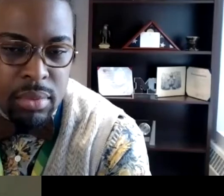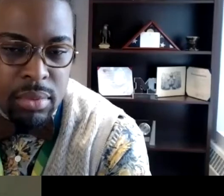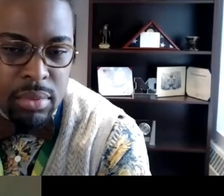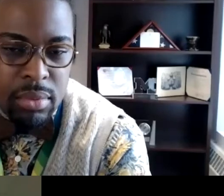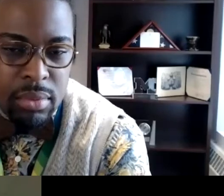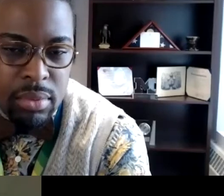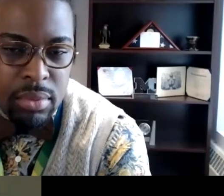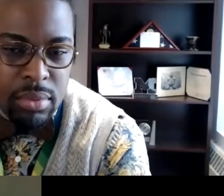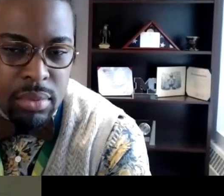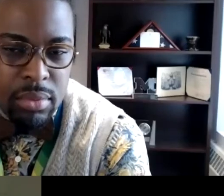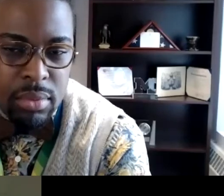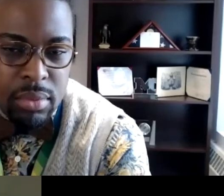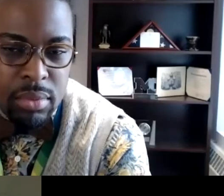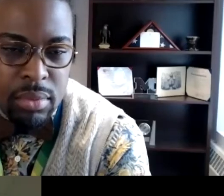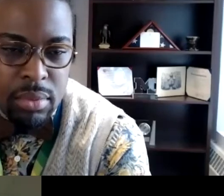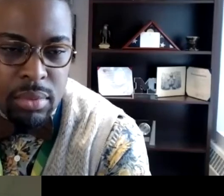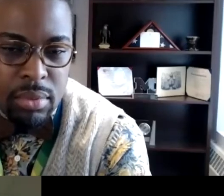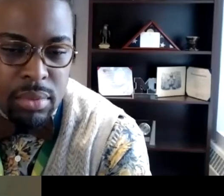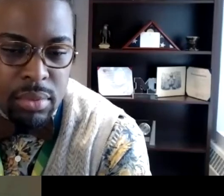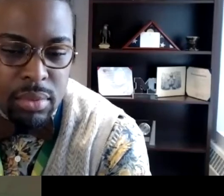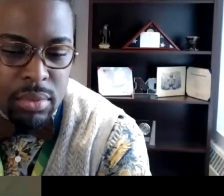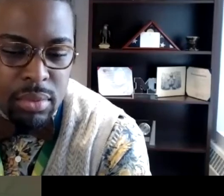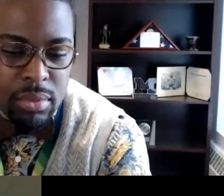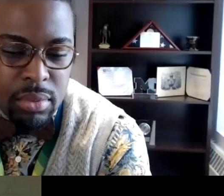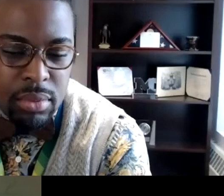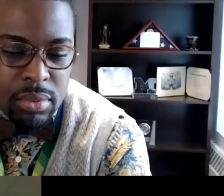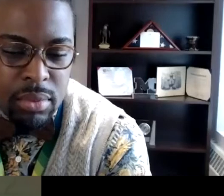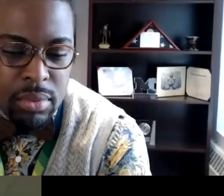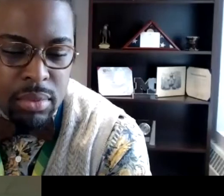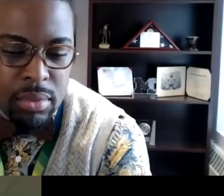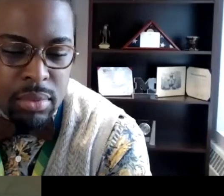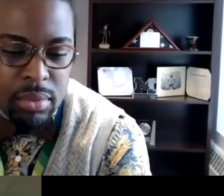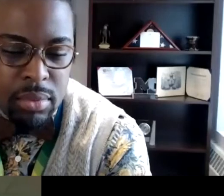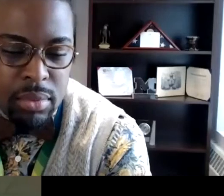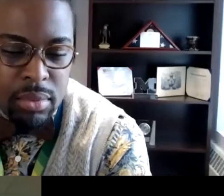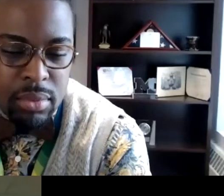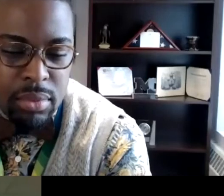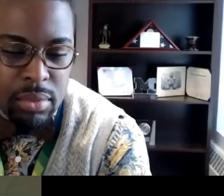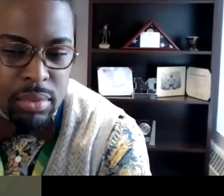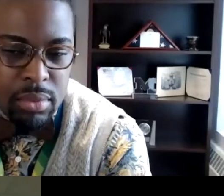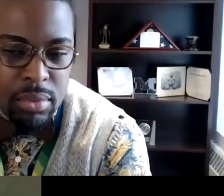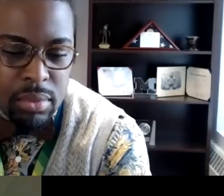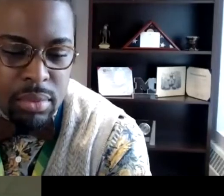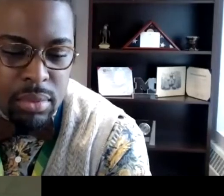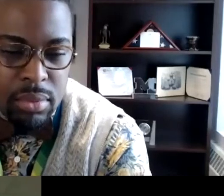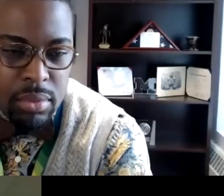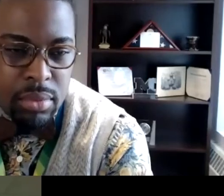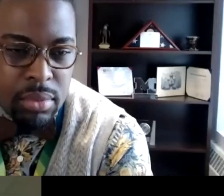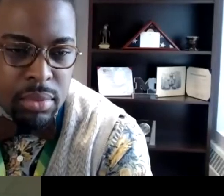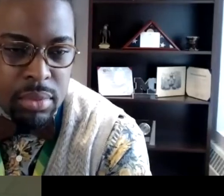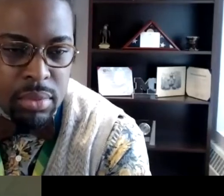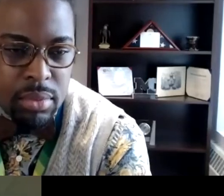with MRS to solve this challenge. Due to his spinal cord injury, difficulty regulating his